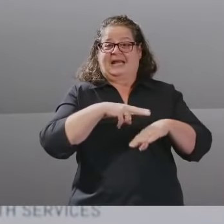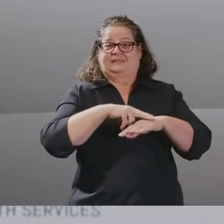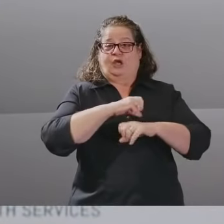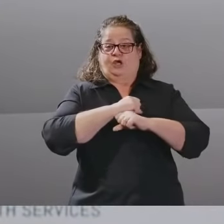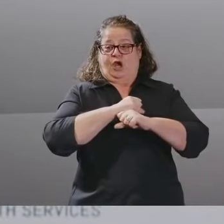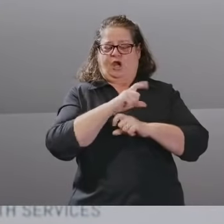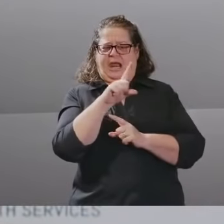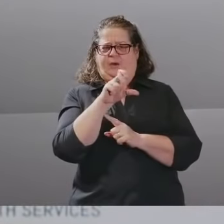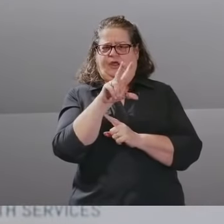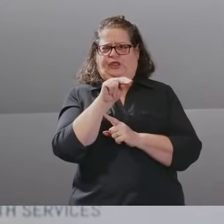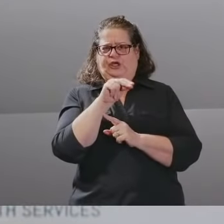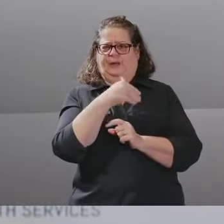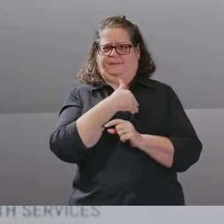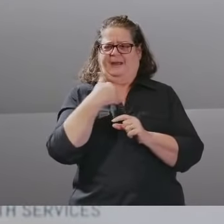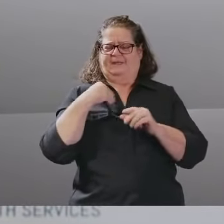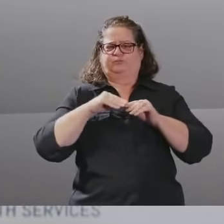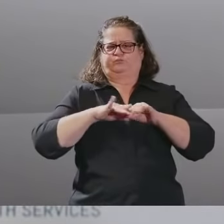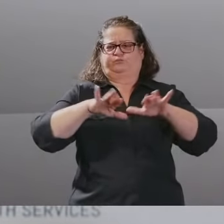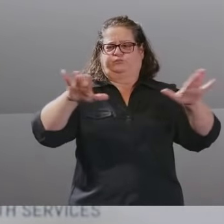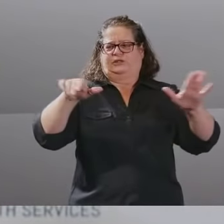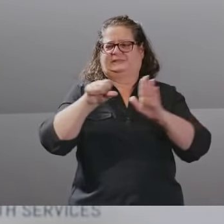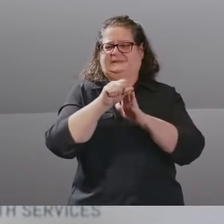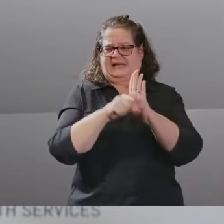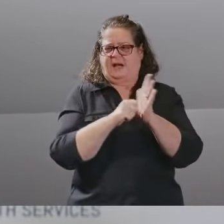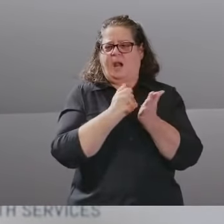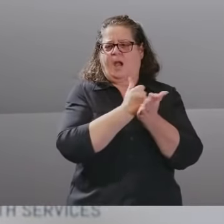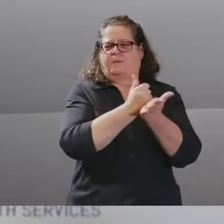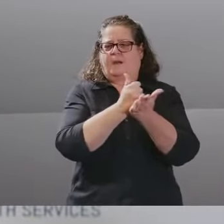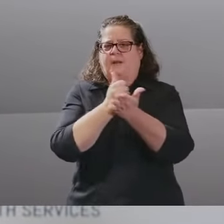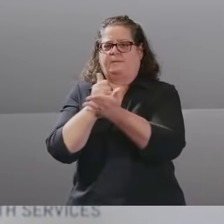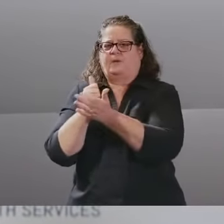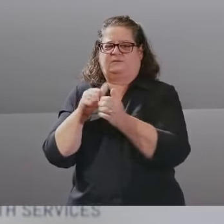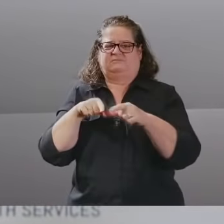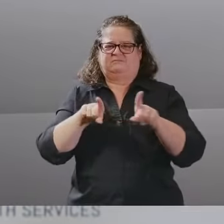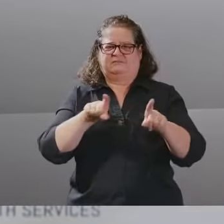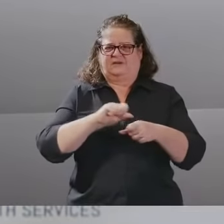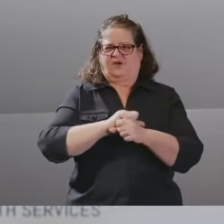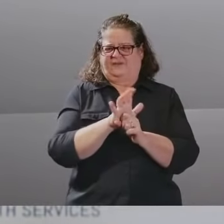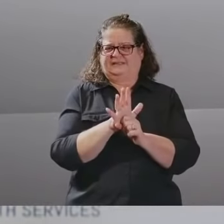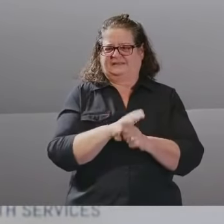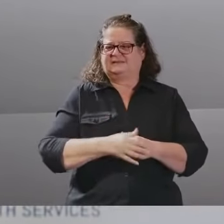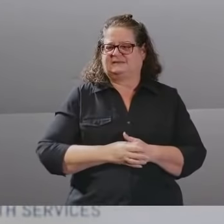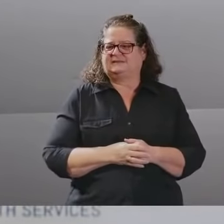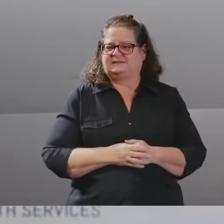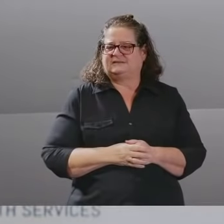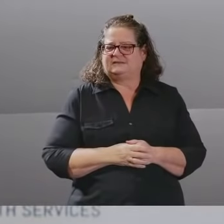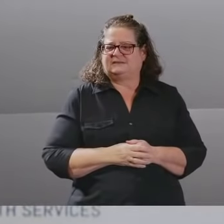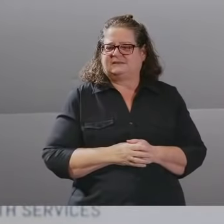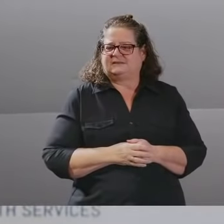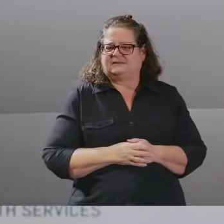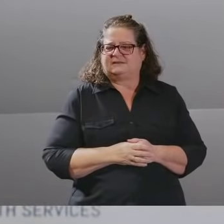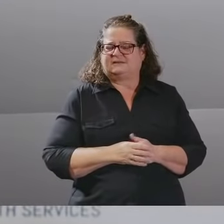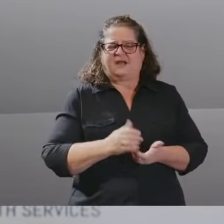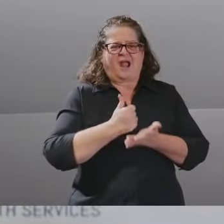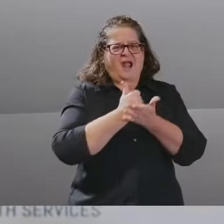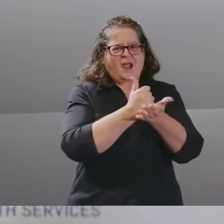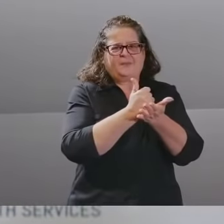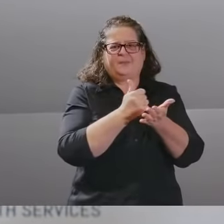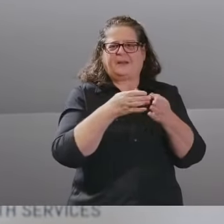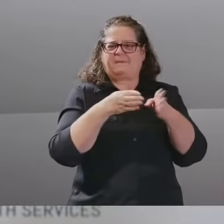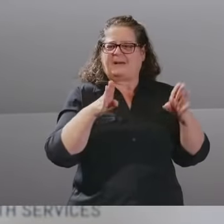responding to this pandemic, assisting public health efforts, protecting communities, and